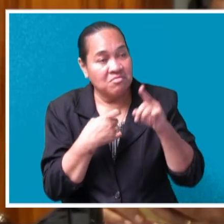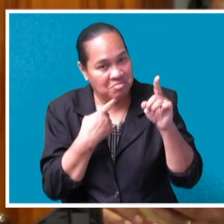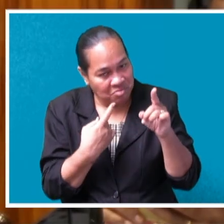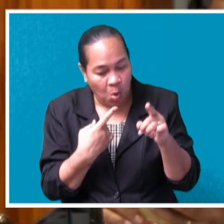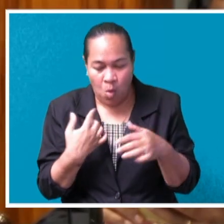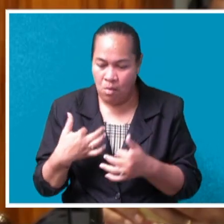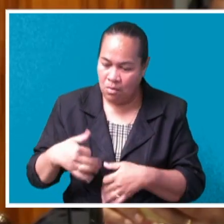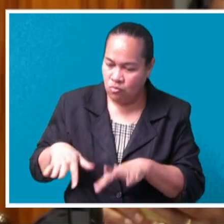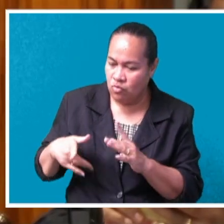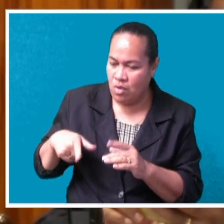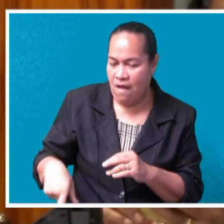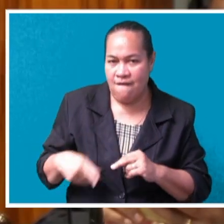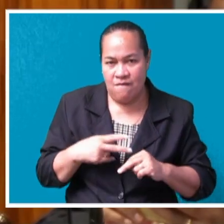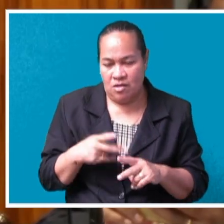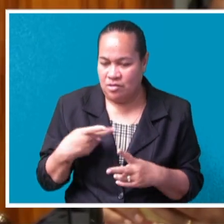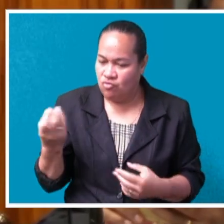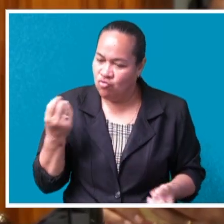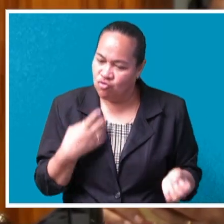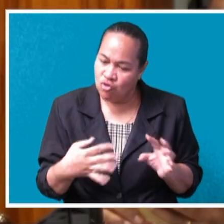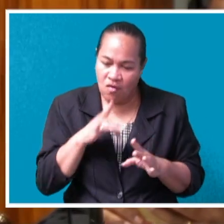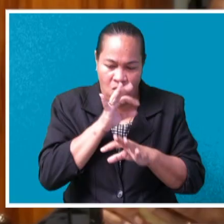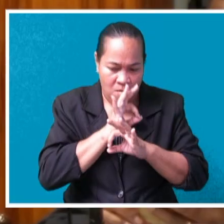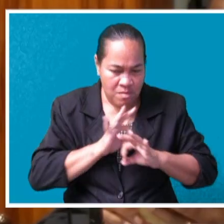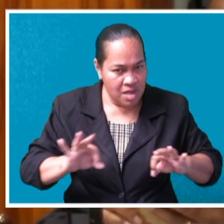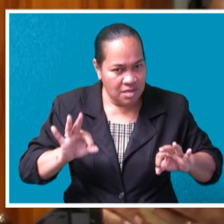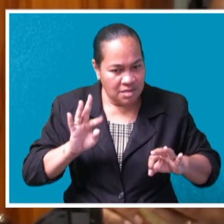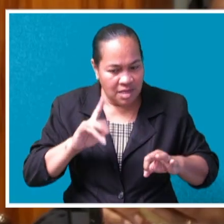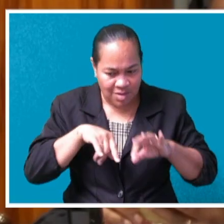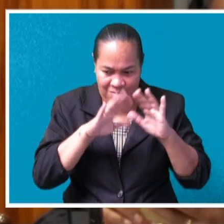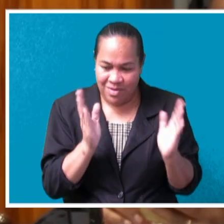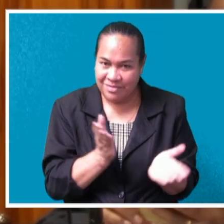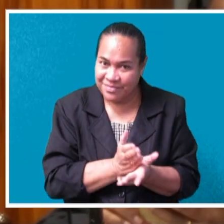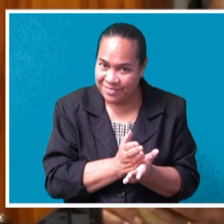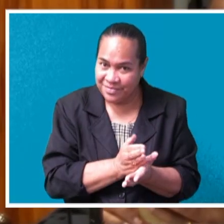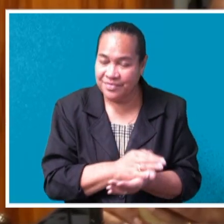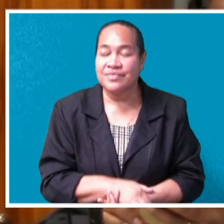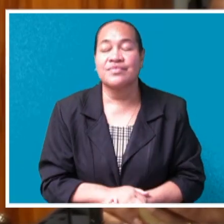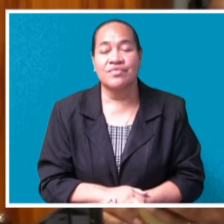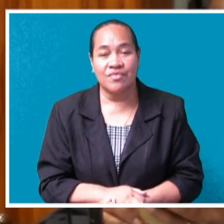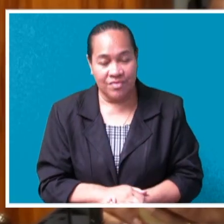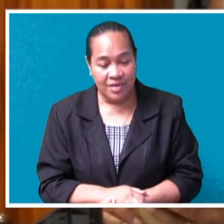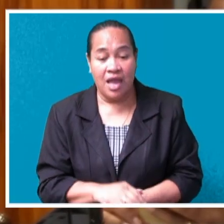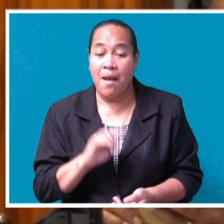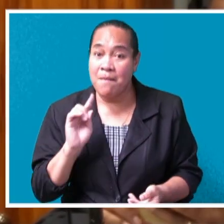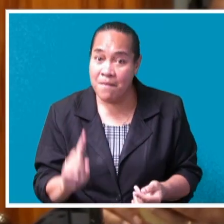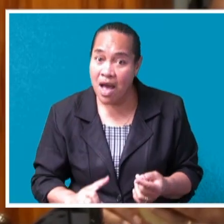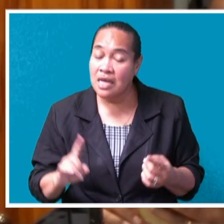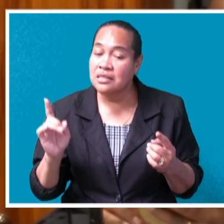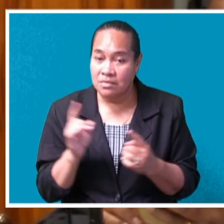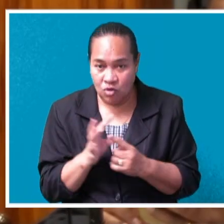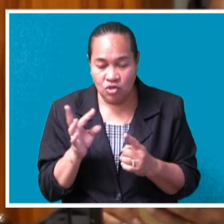global peace and stability. At the same time, Mr. Speaker, it is necessary to